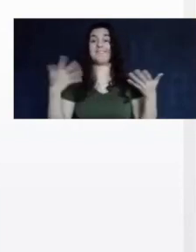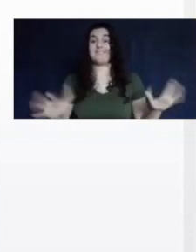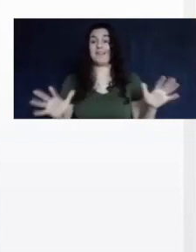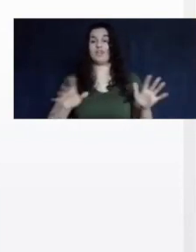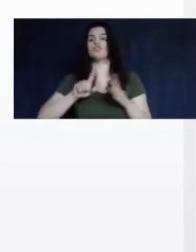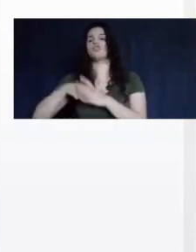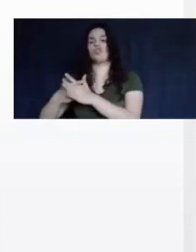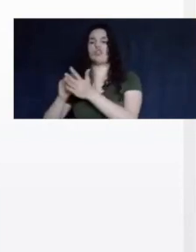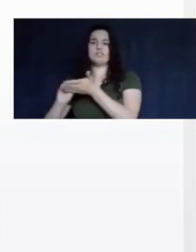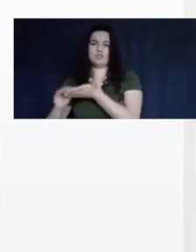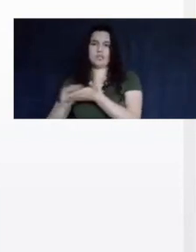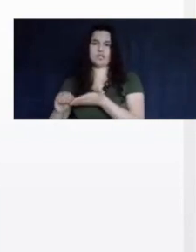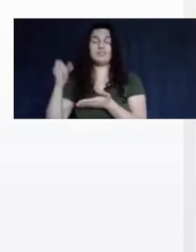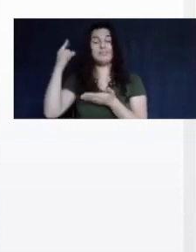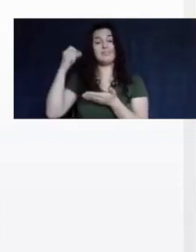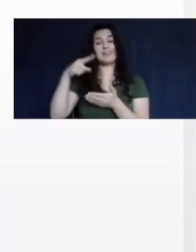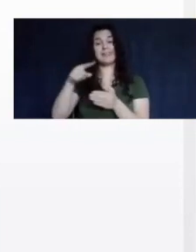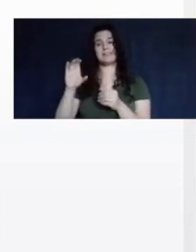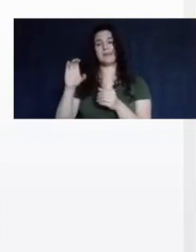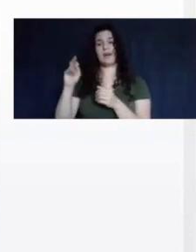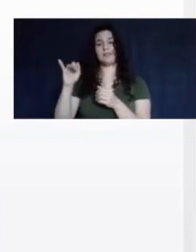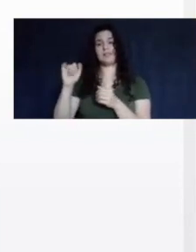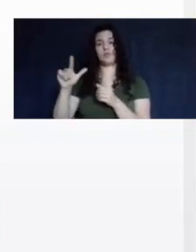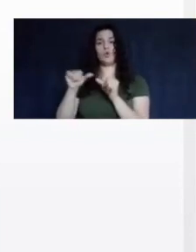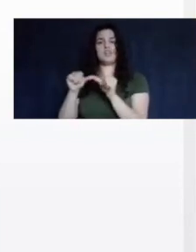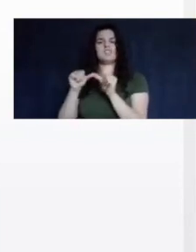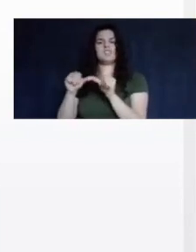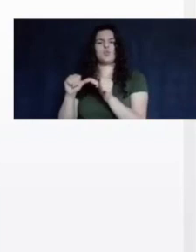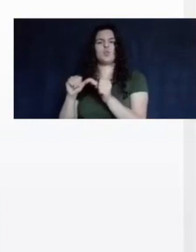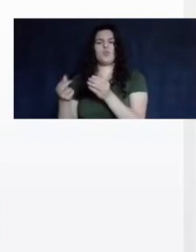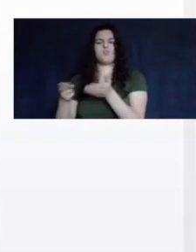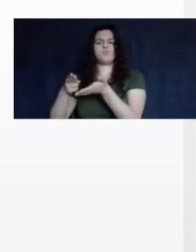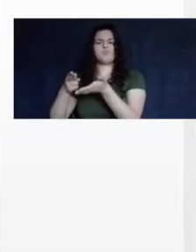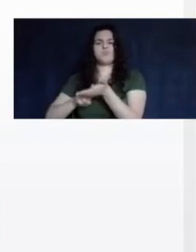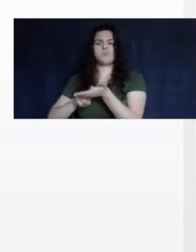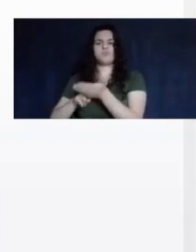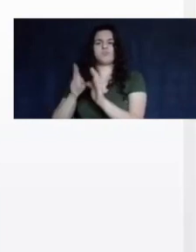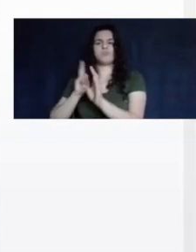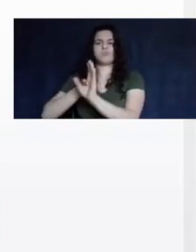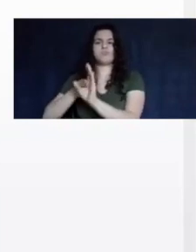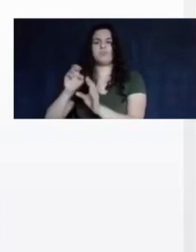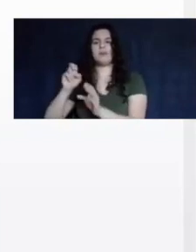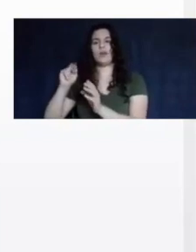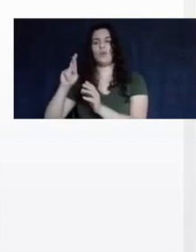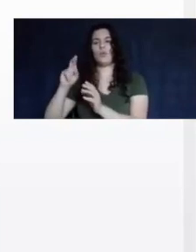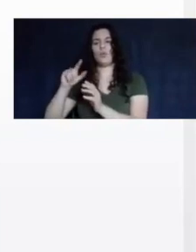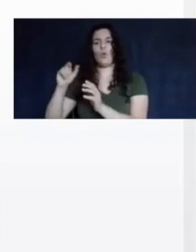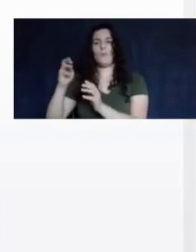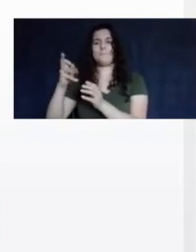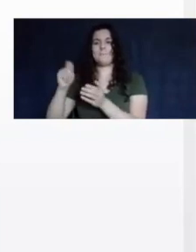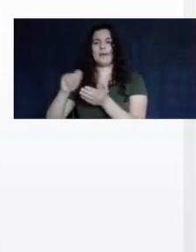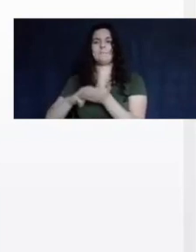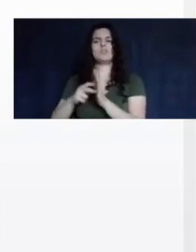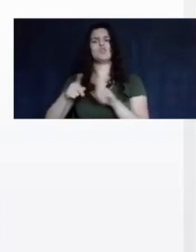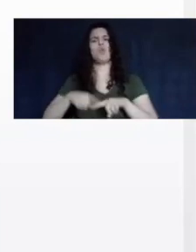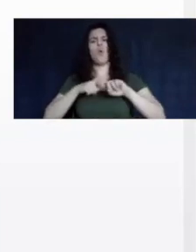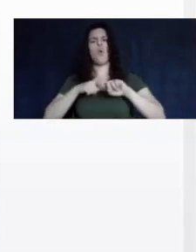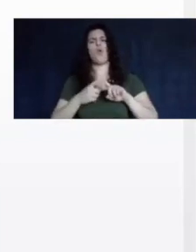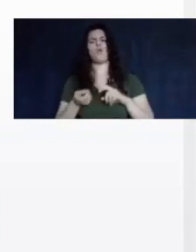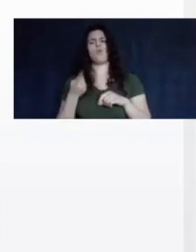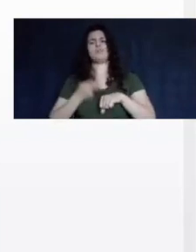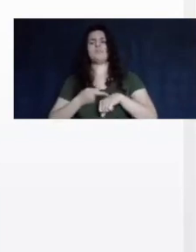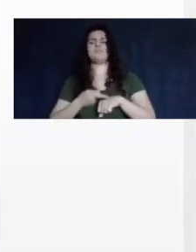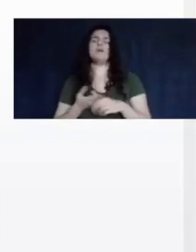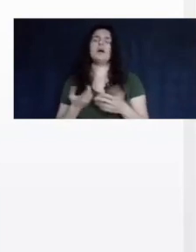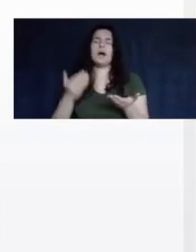continual enrollment, meaning that we highly recommend that you do not sit out. Life happens,